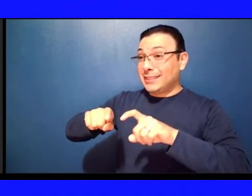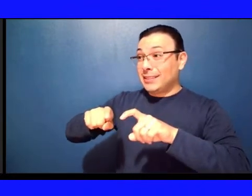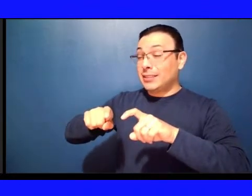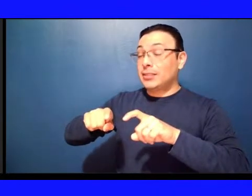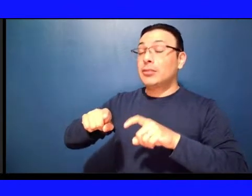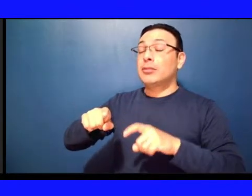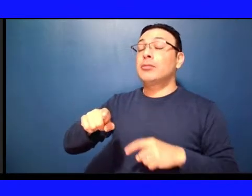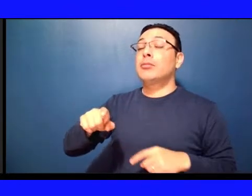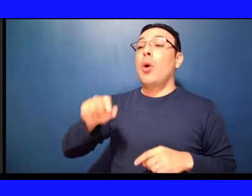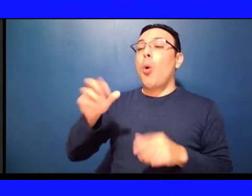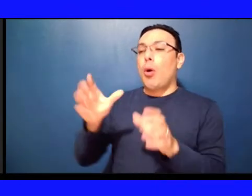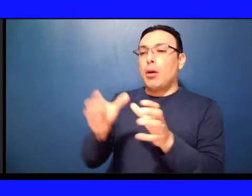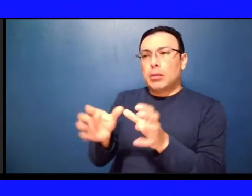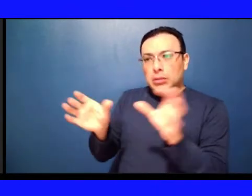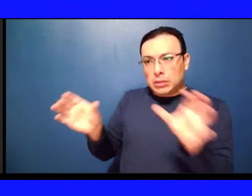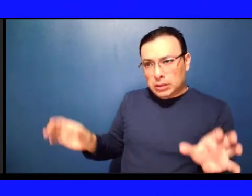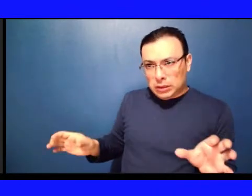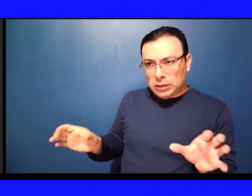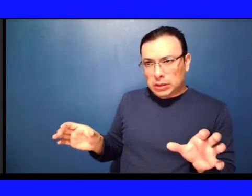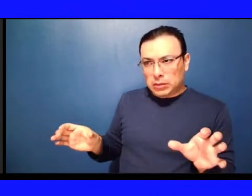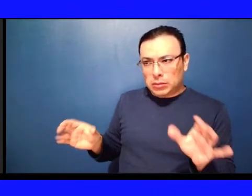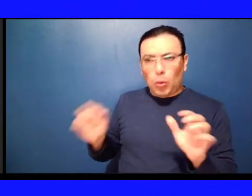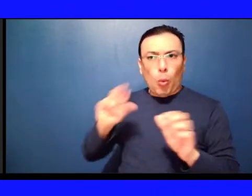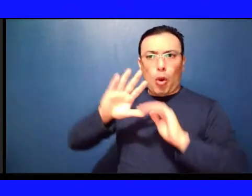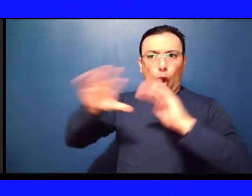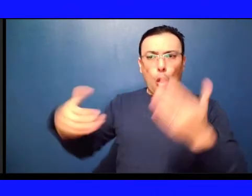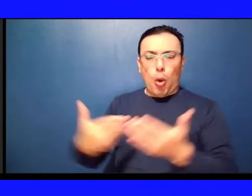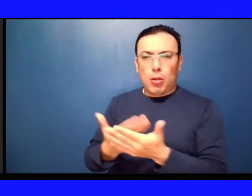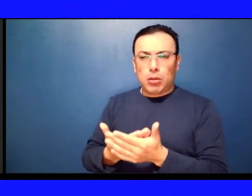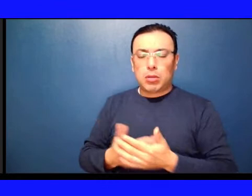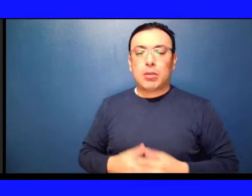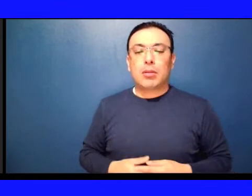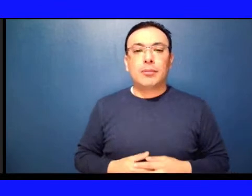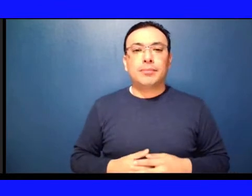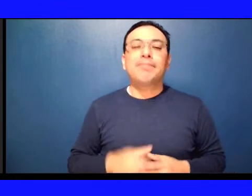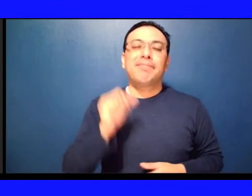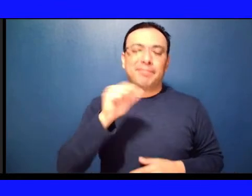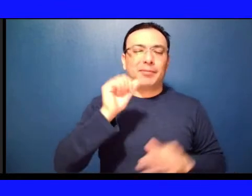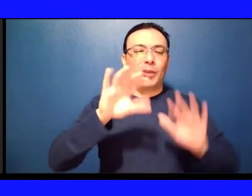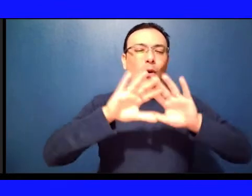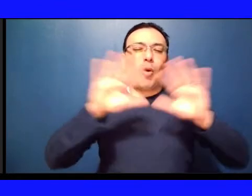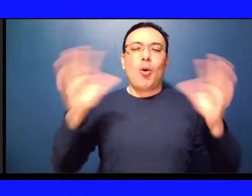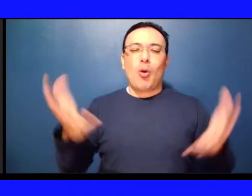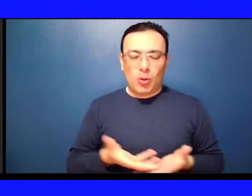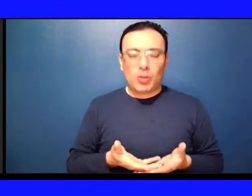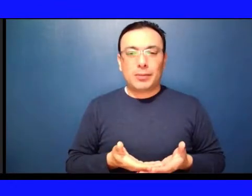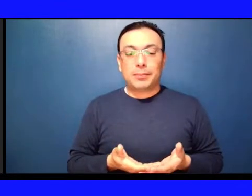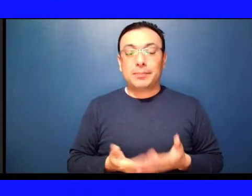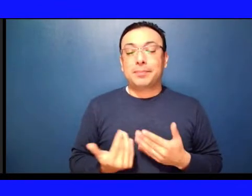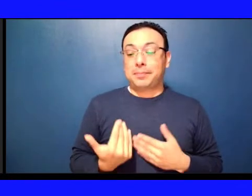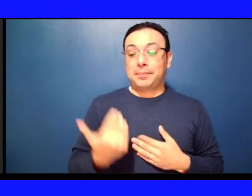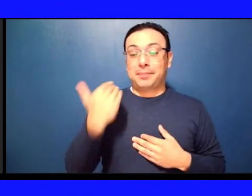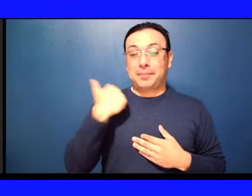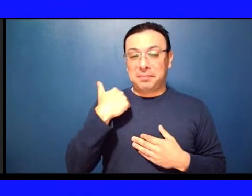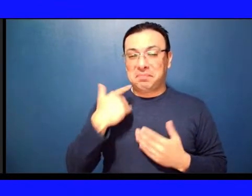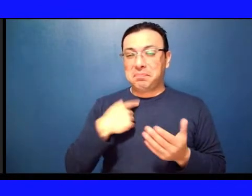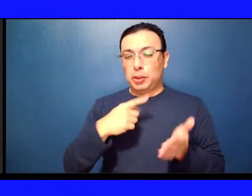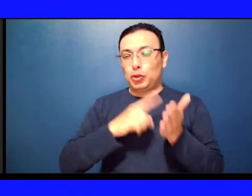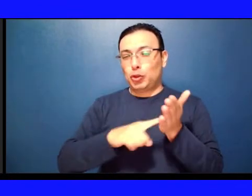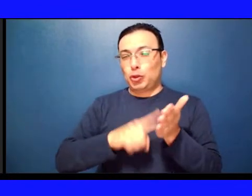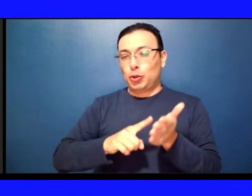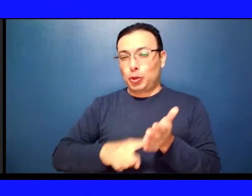the total universe, right? Which was, that was my fear, that this is all just people signing up for testing, but our core patients are